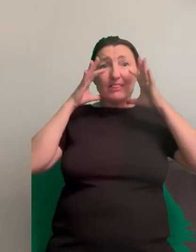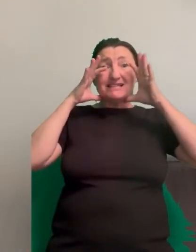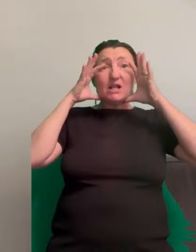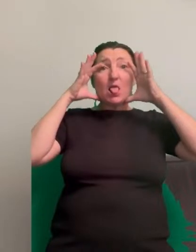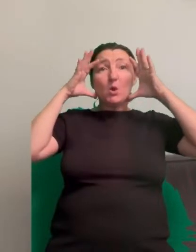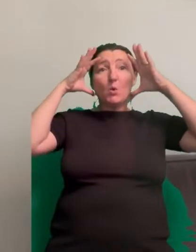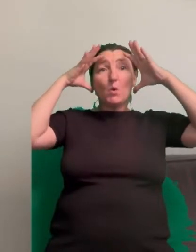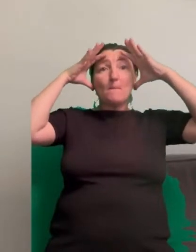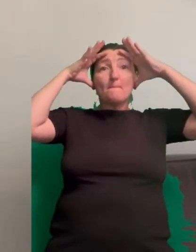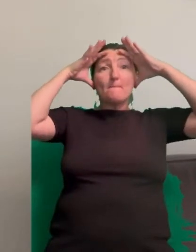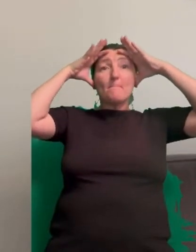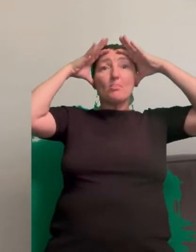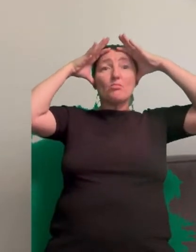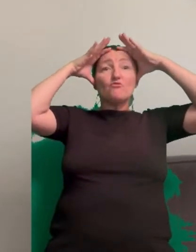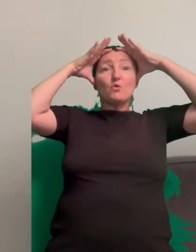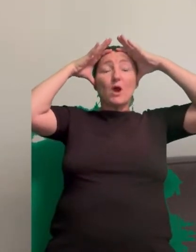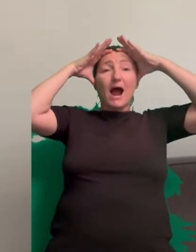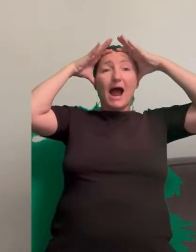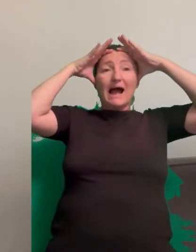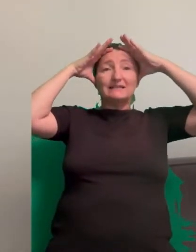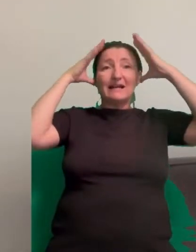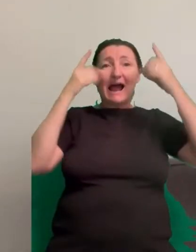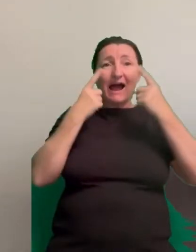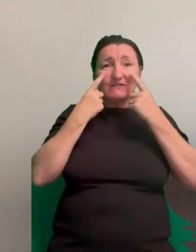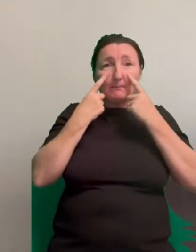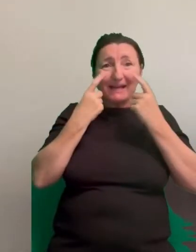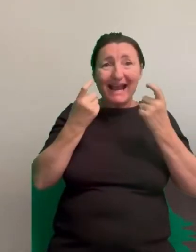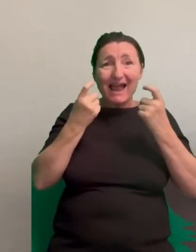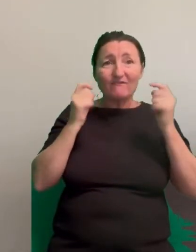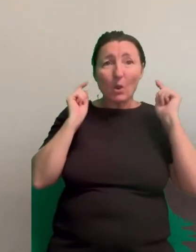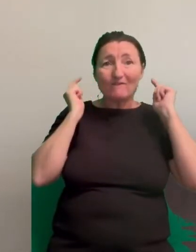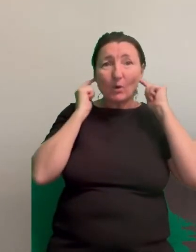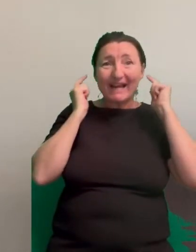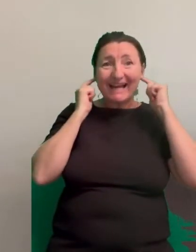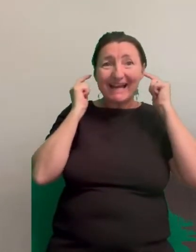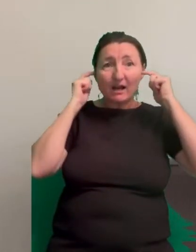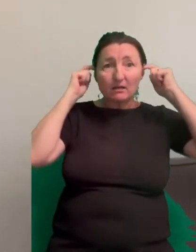you have to mind your